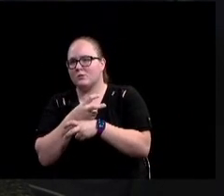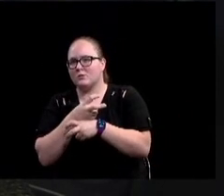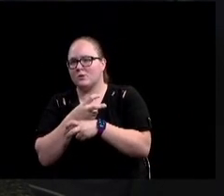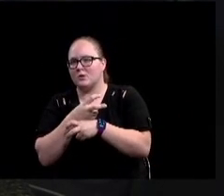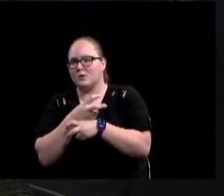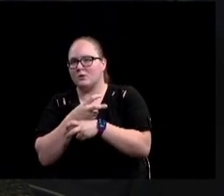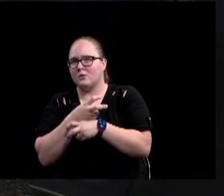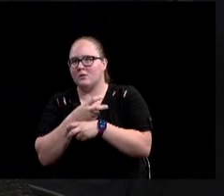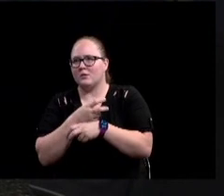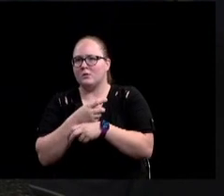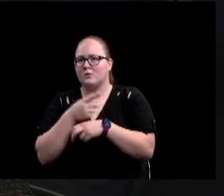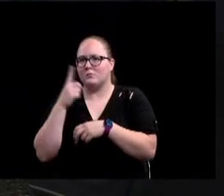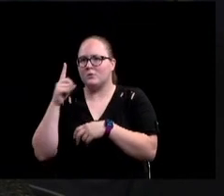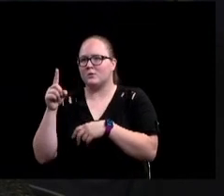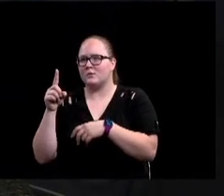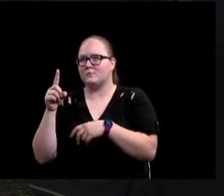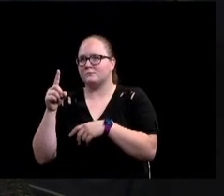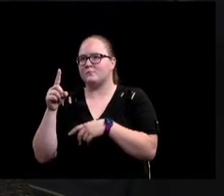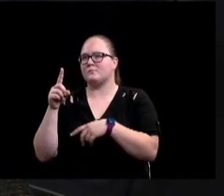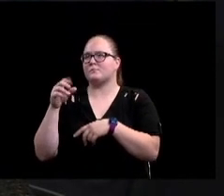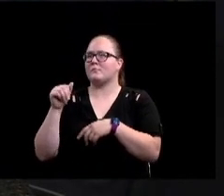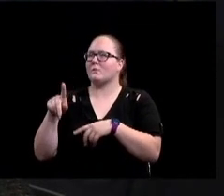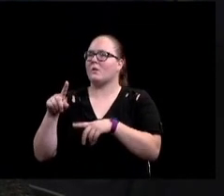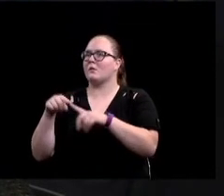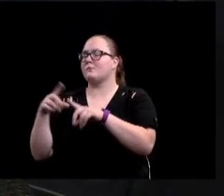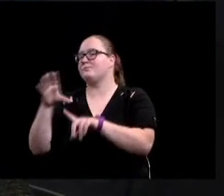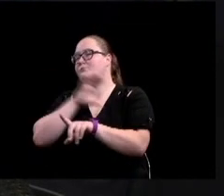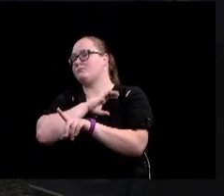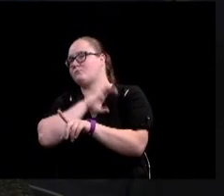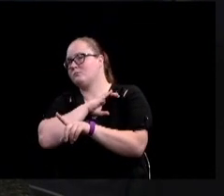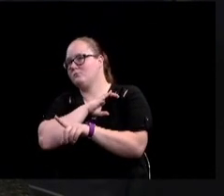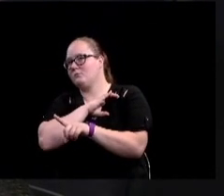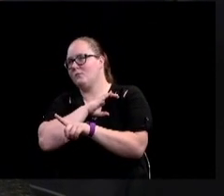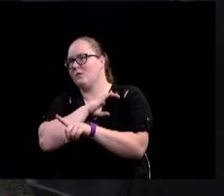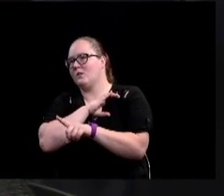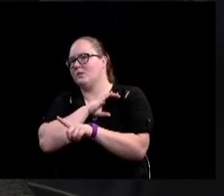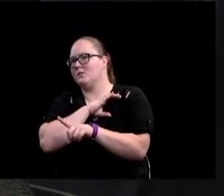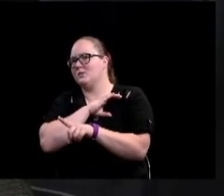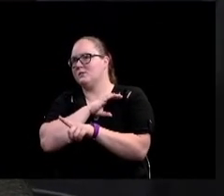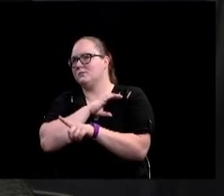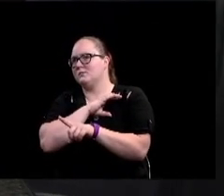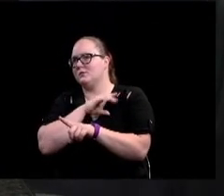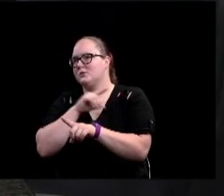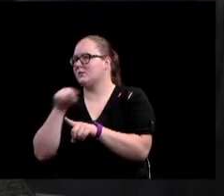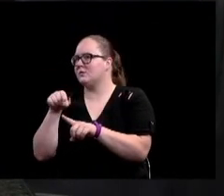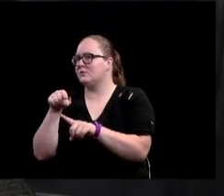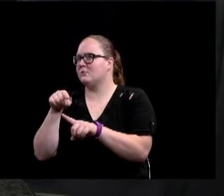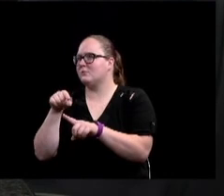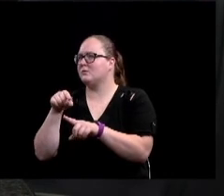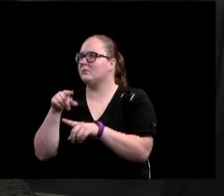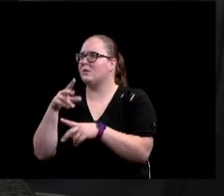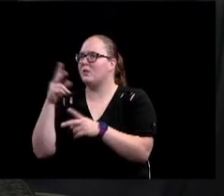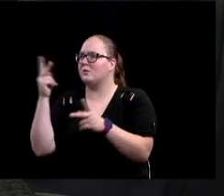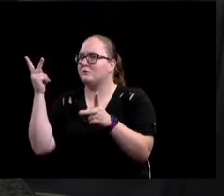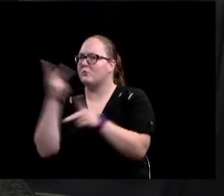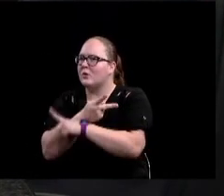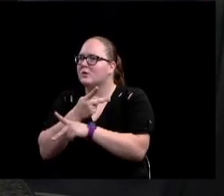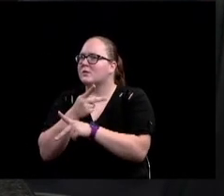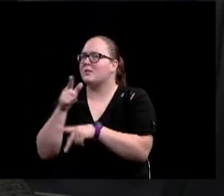officer, you shouldn't treat this officer as harshly because they have a 30-year career. But then in the next time, they'll say,